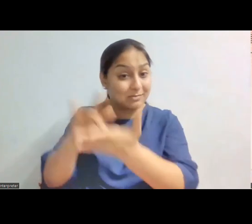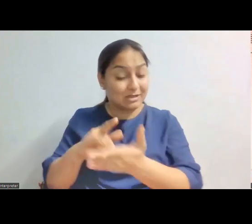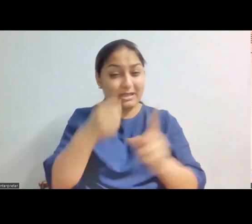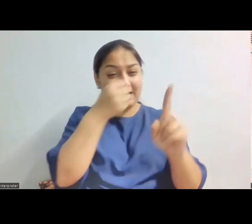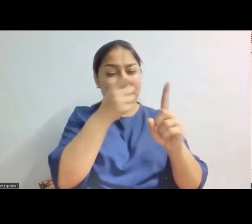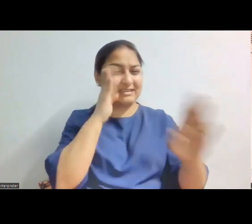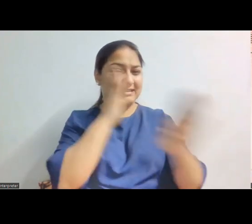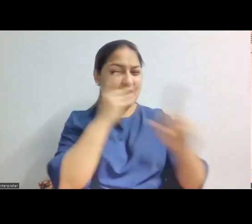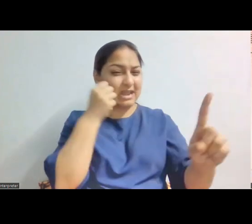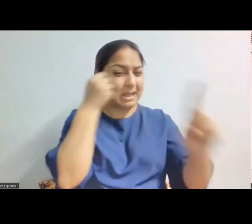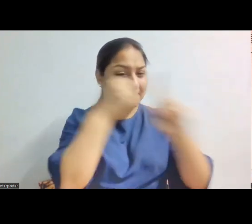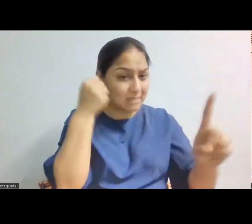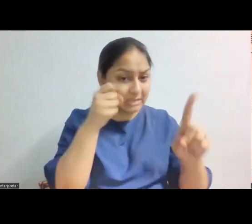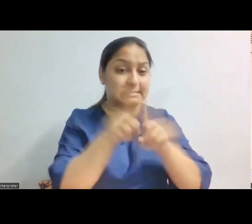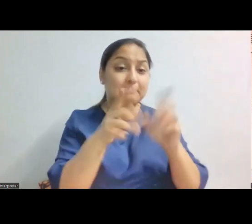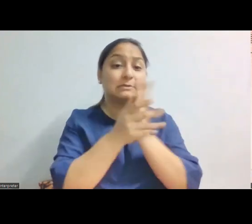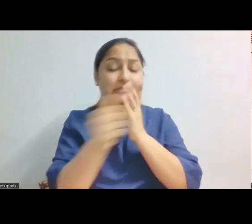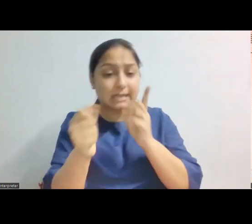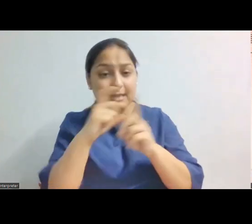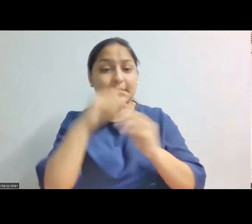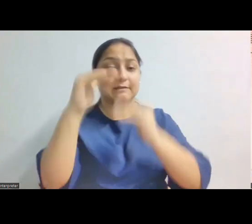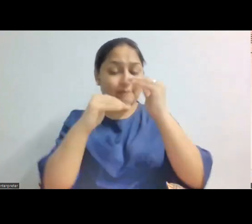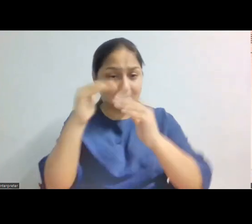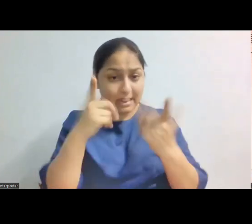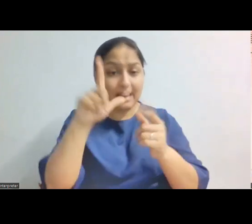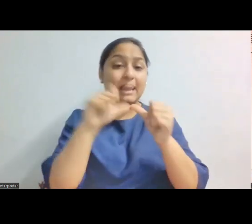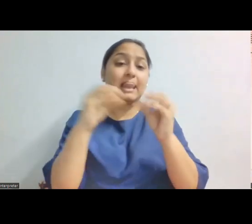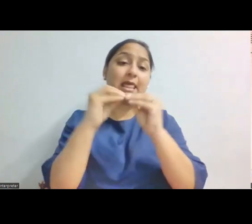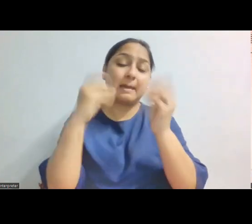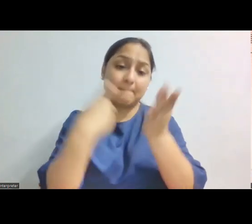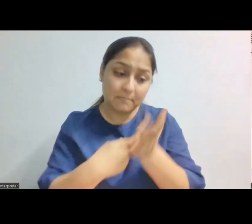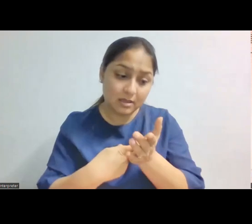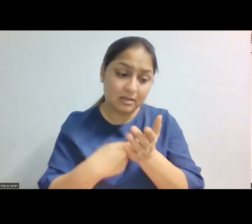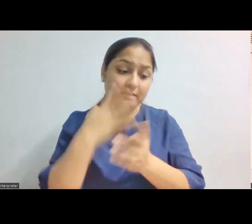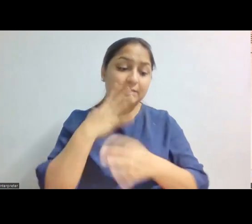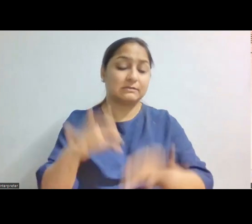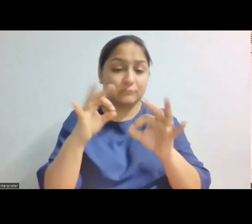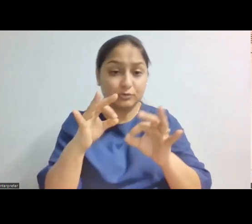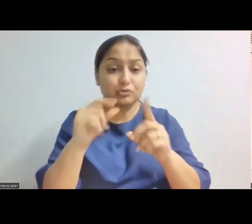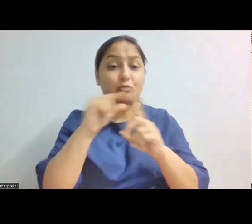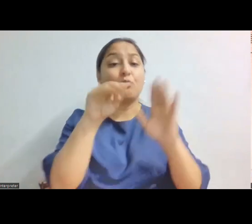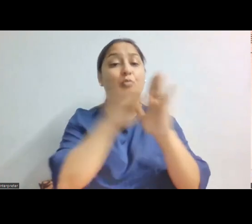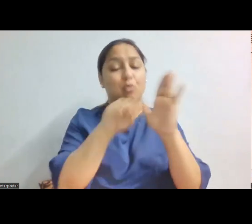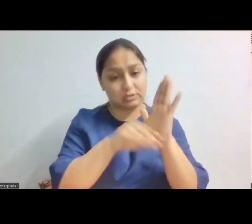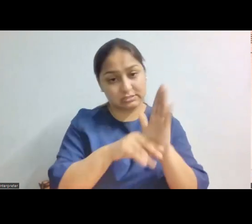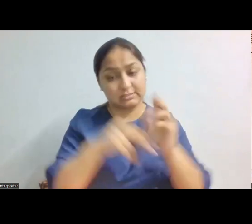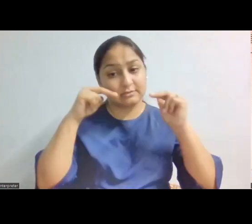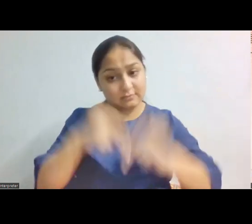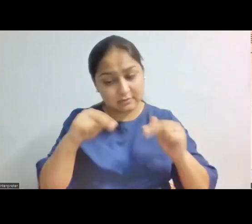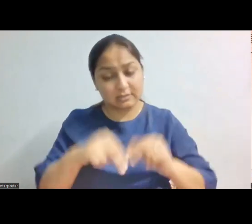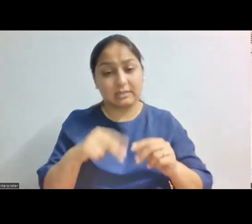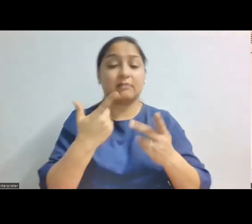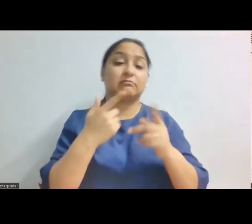which has direct impact on skill development and labor force participation. So specifically, a policy recommendation was made to enable free and